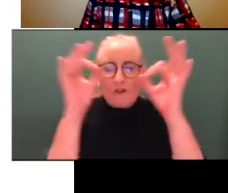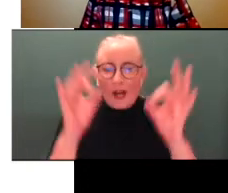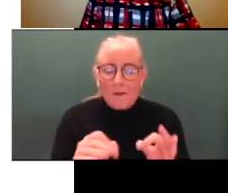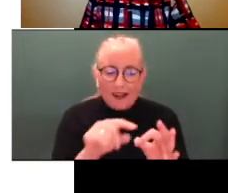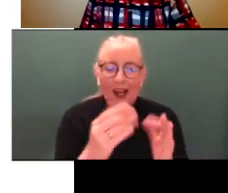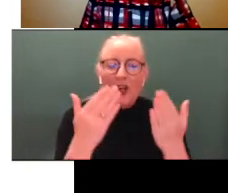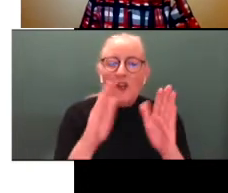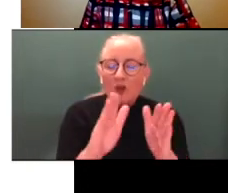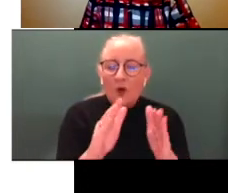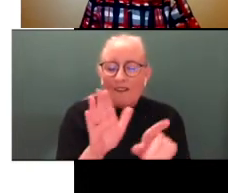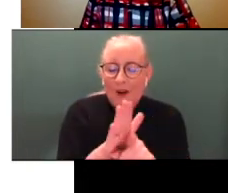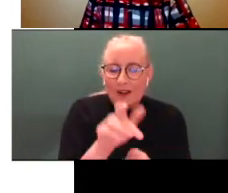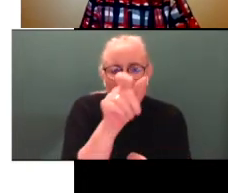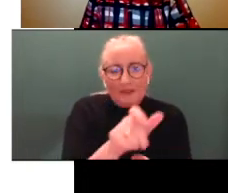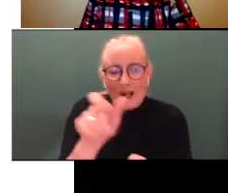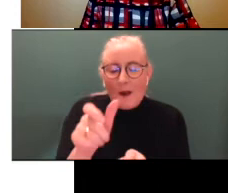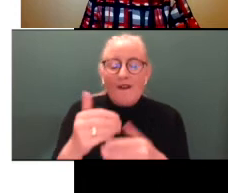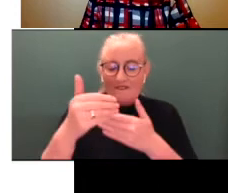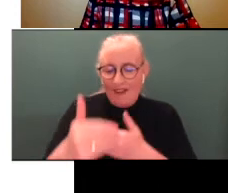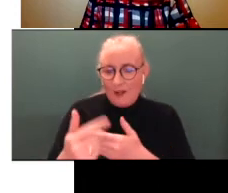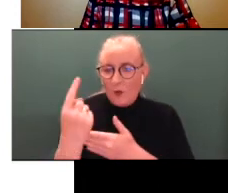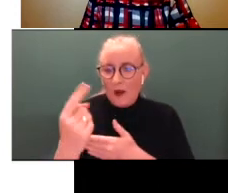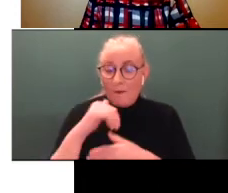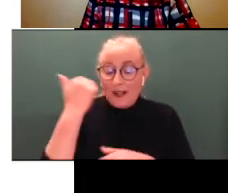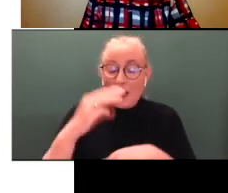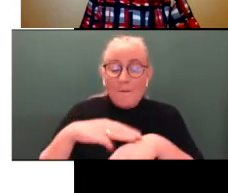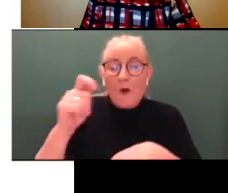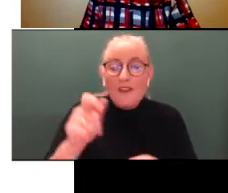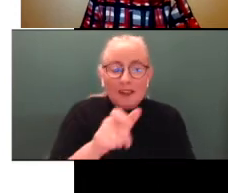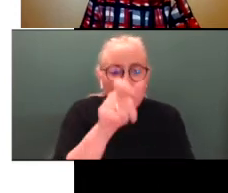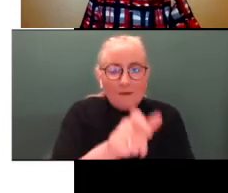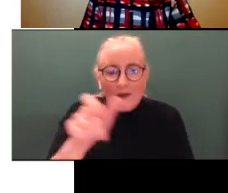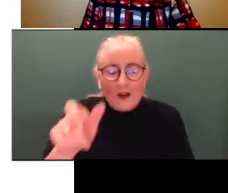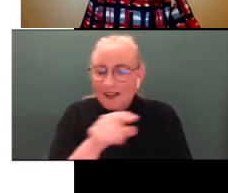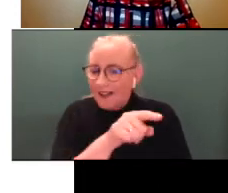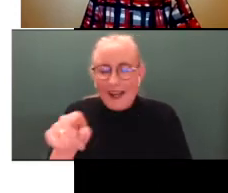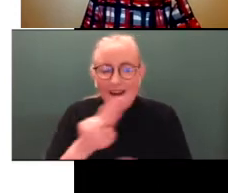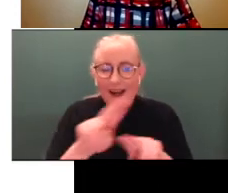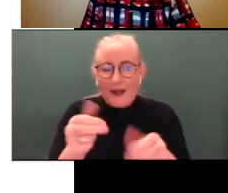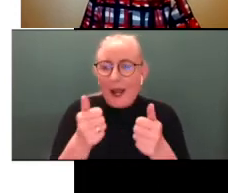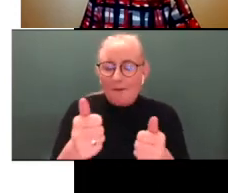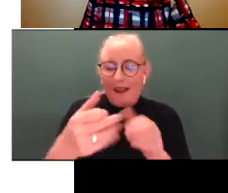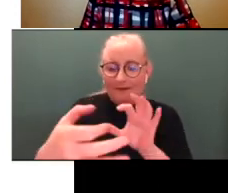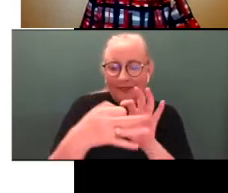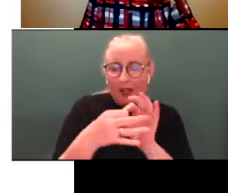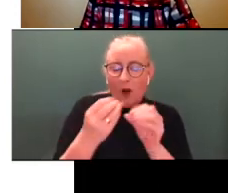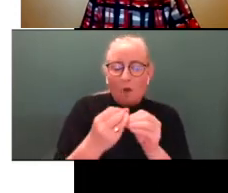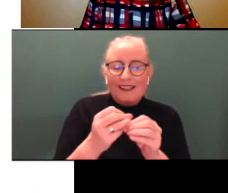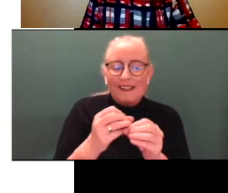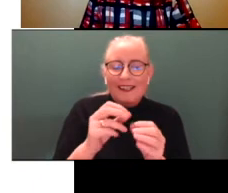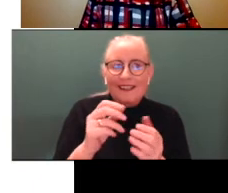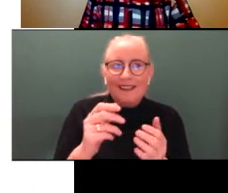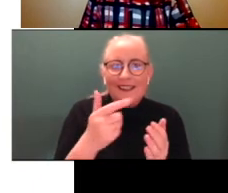for participants in phase one, as the majority of participants in this phase were unable to engage with the easy read ASPOT